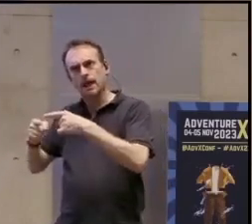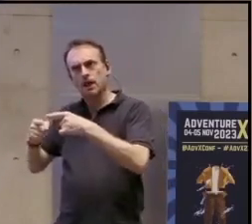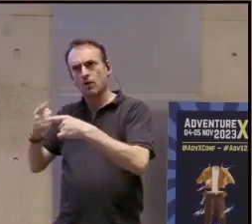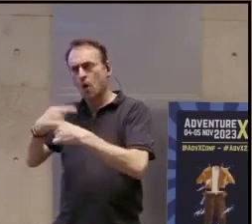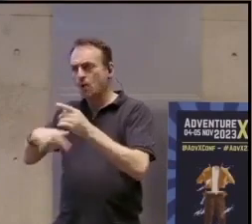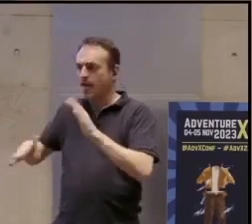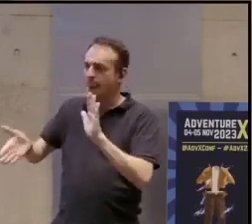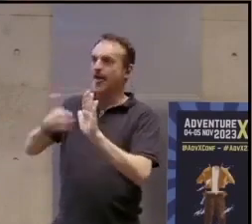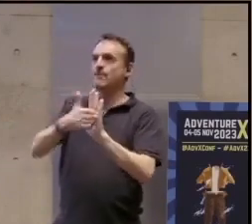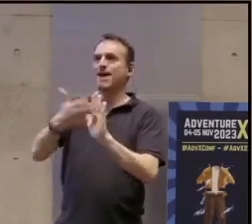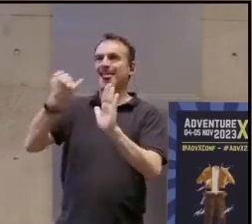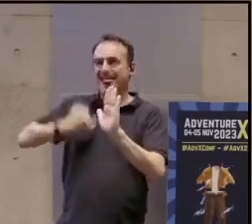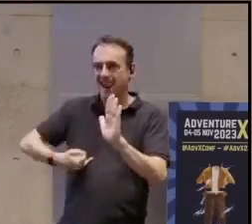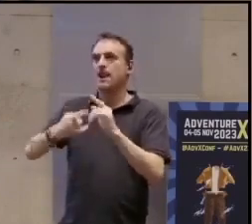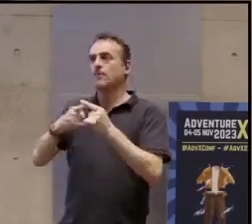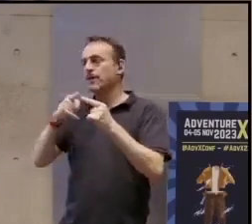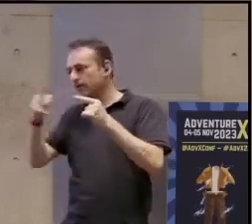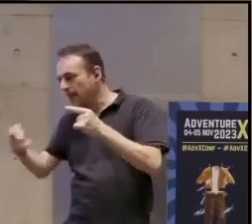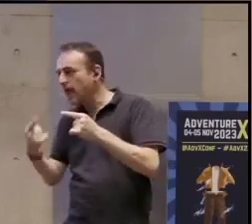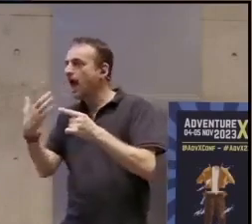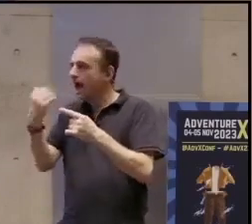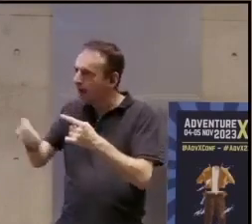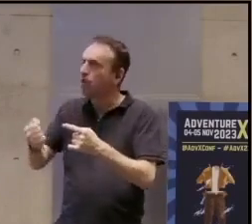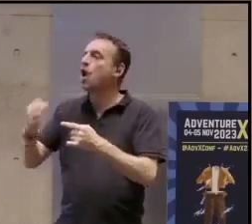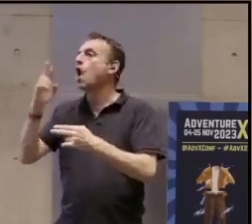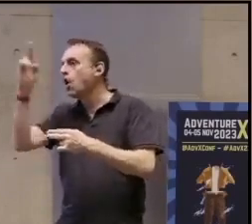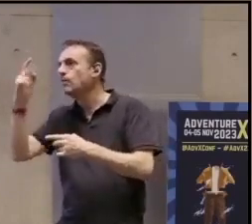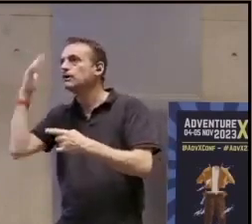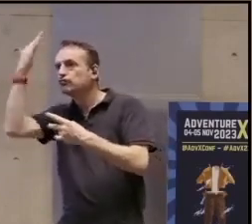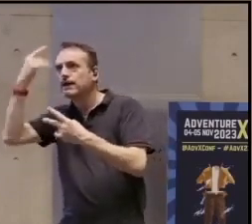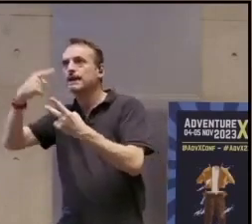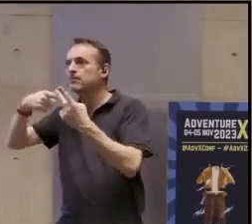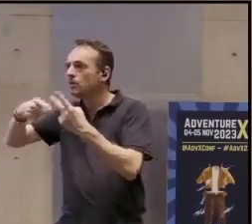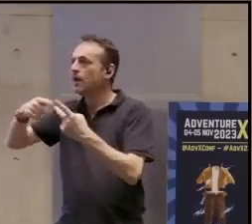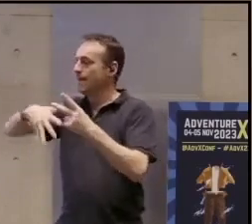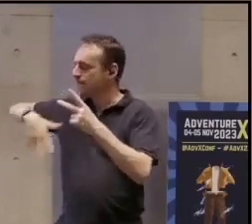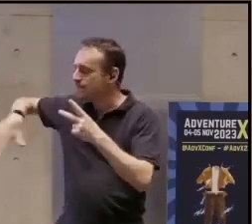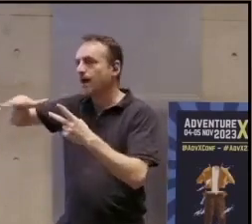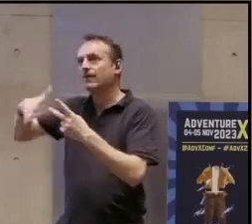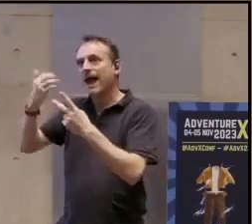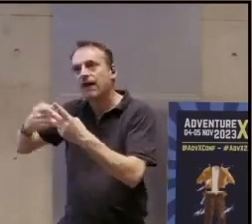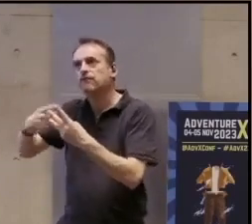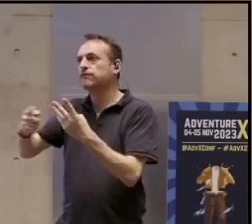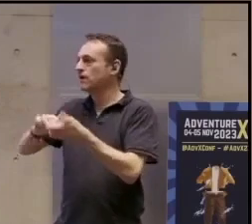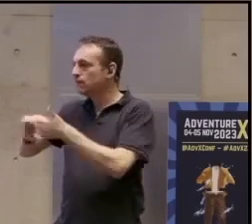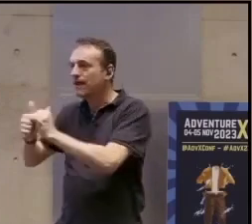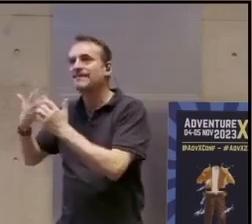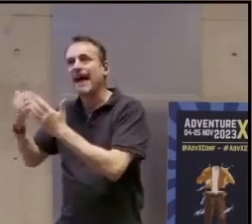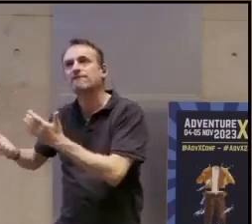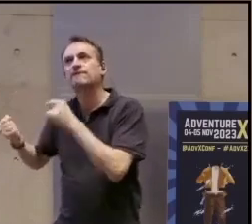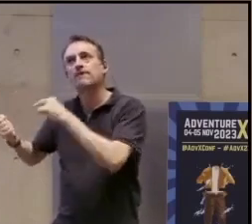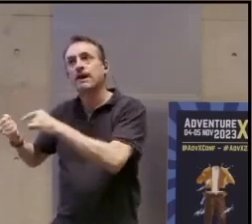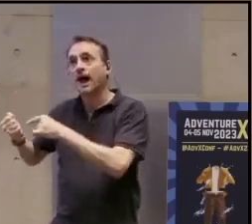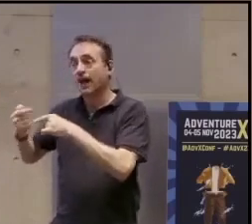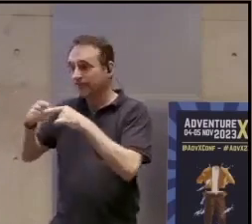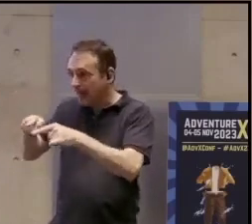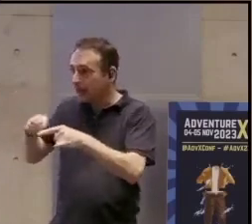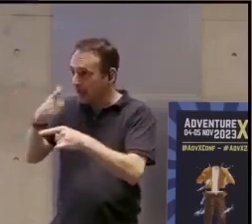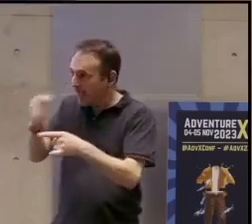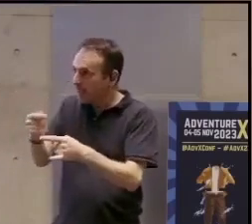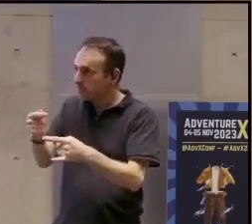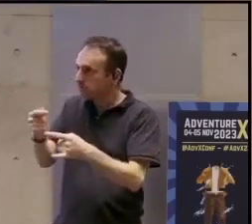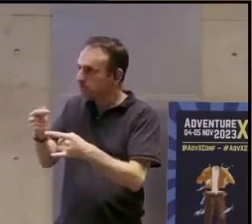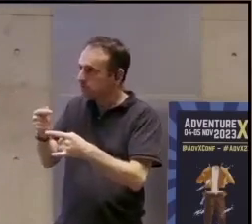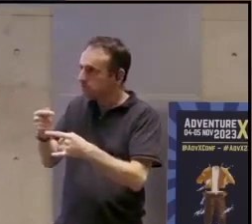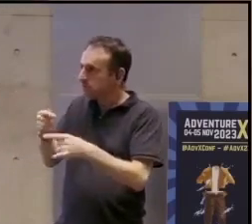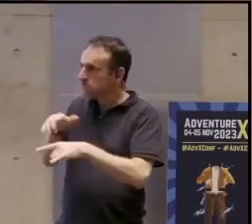have a circle of people around them who are also likely to be affected by this medical condition. And that makes it much